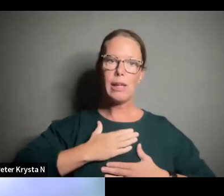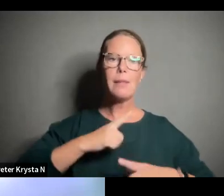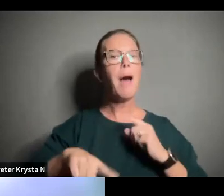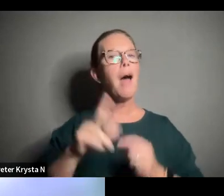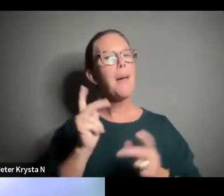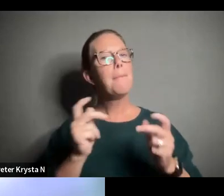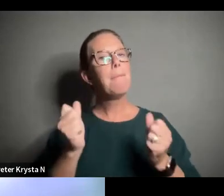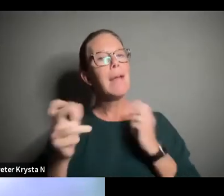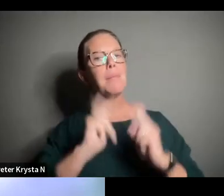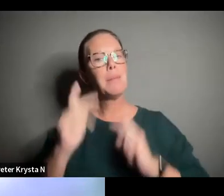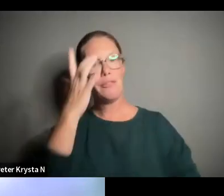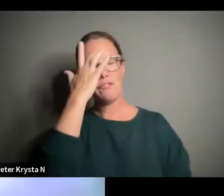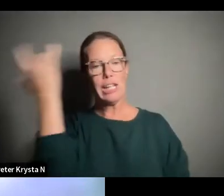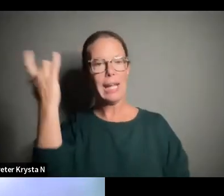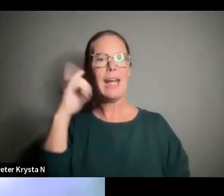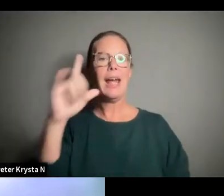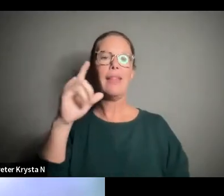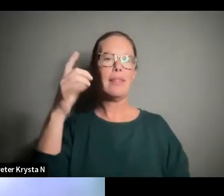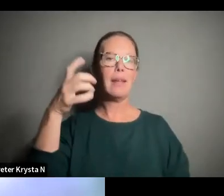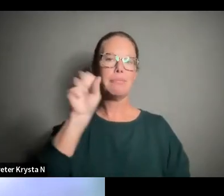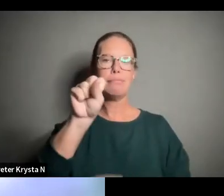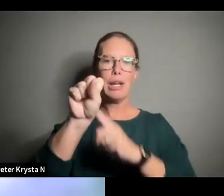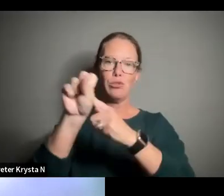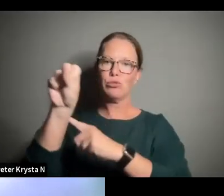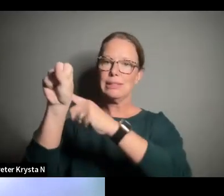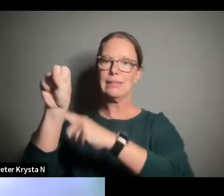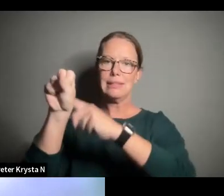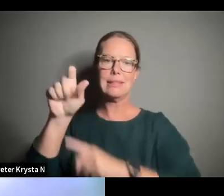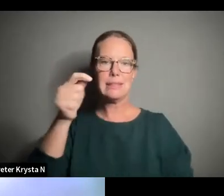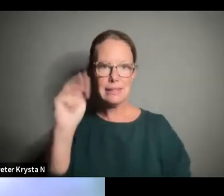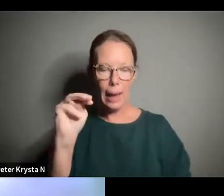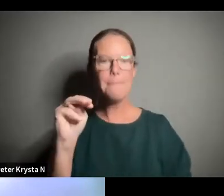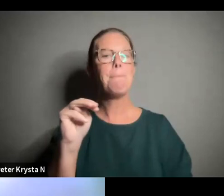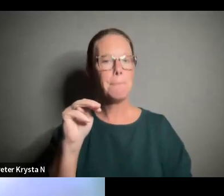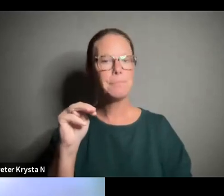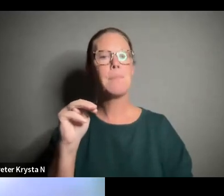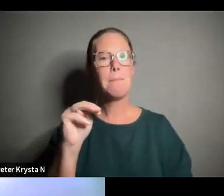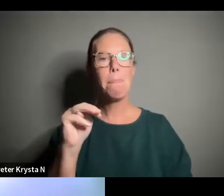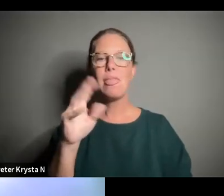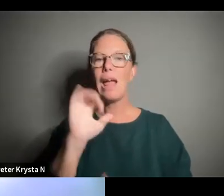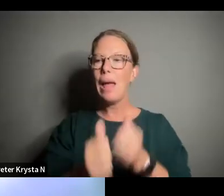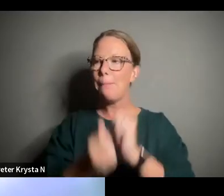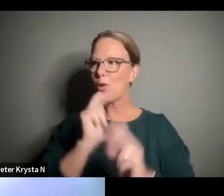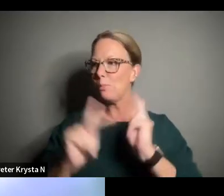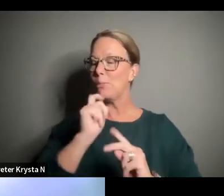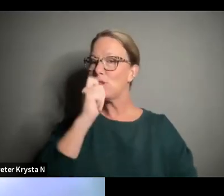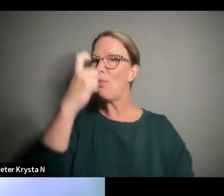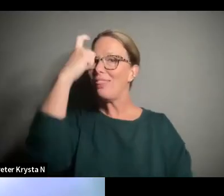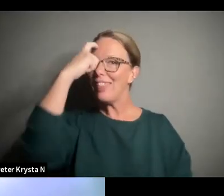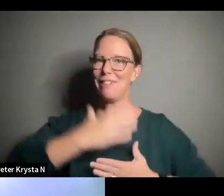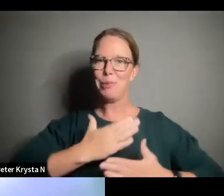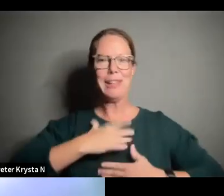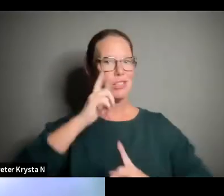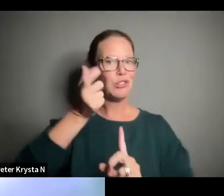what people forget is in our brainstem, in the lateral medulla, it's called the preboscidal complex, most of us don't think about breathing. It's an